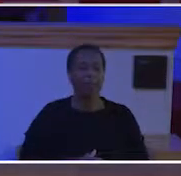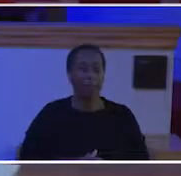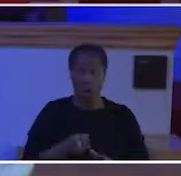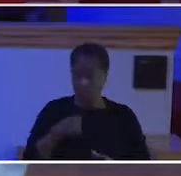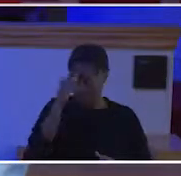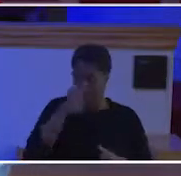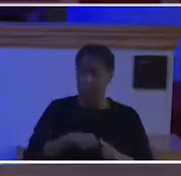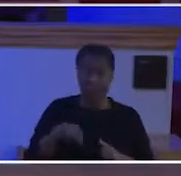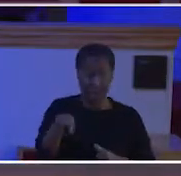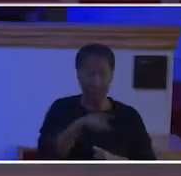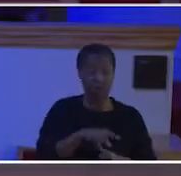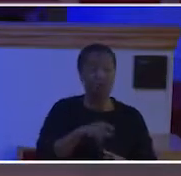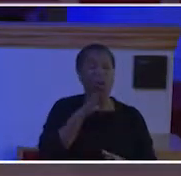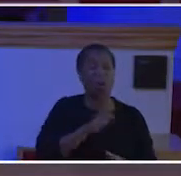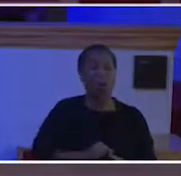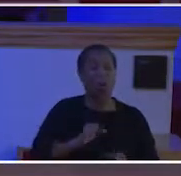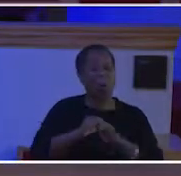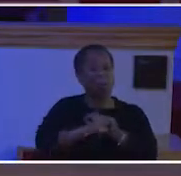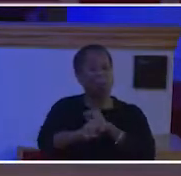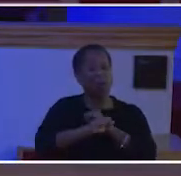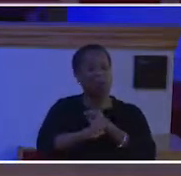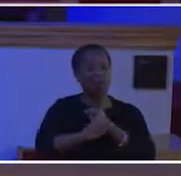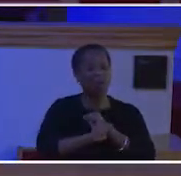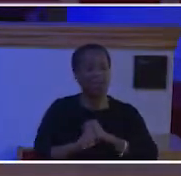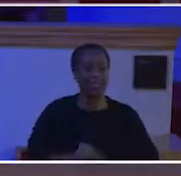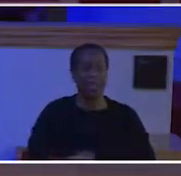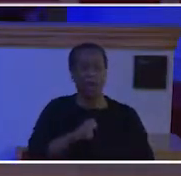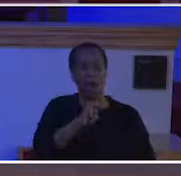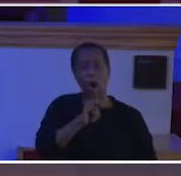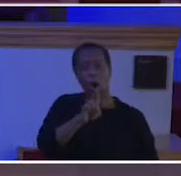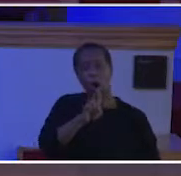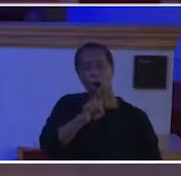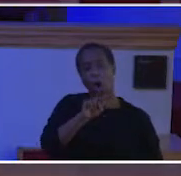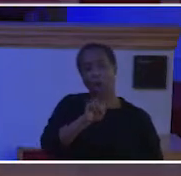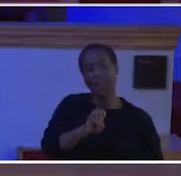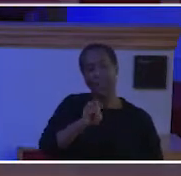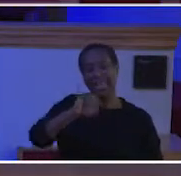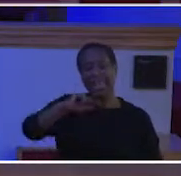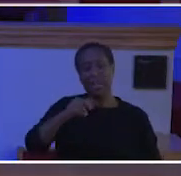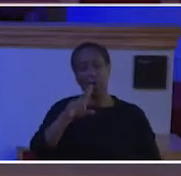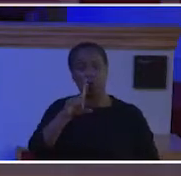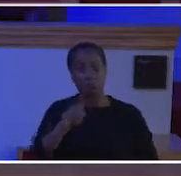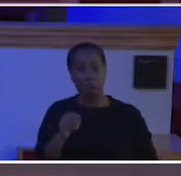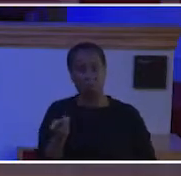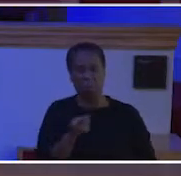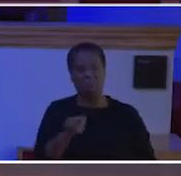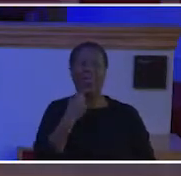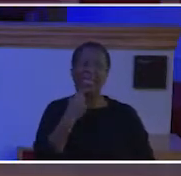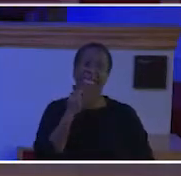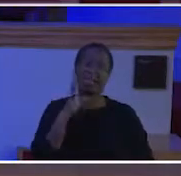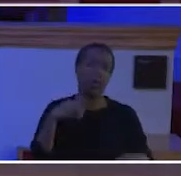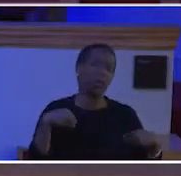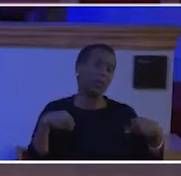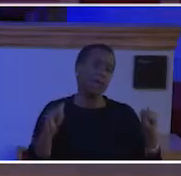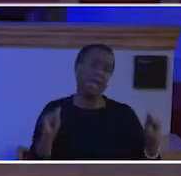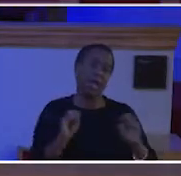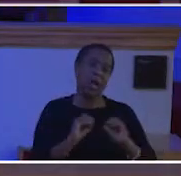You remember that old commercial? Ernest and Julio Gallo said that they would sell no